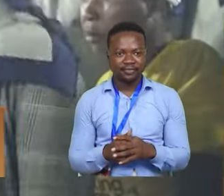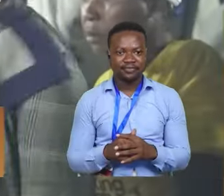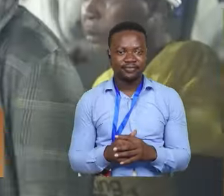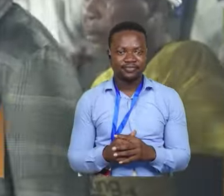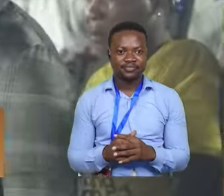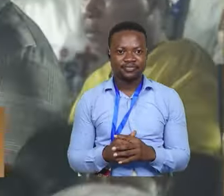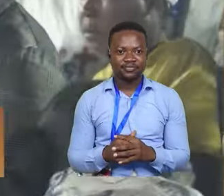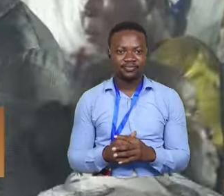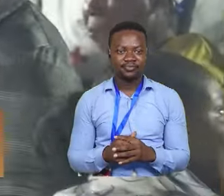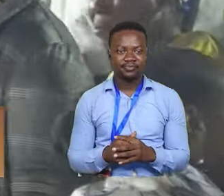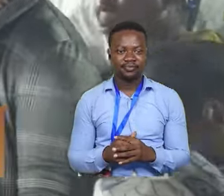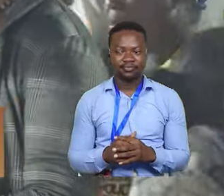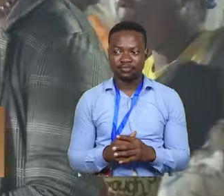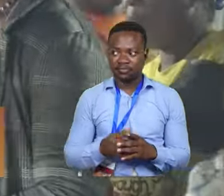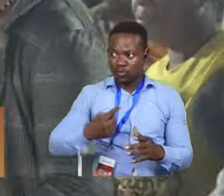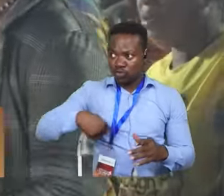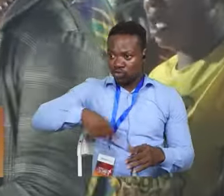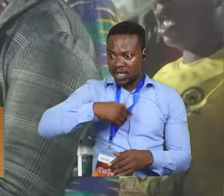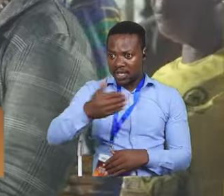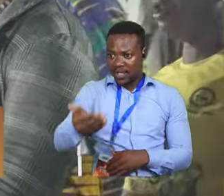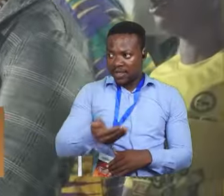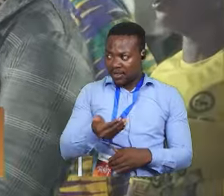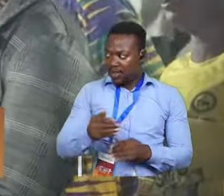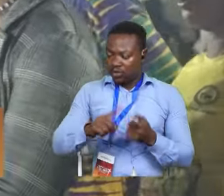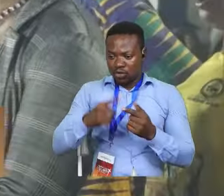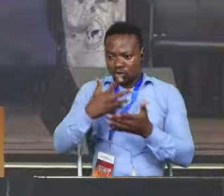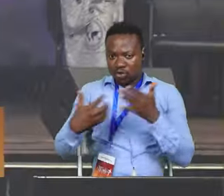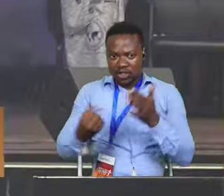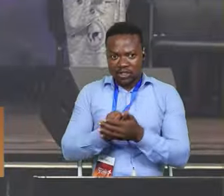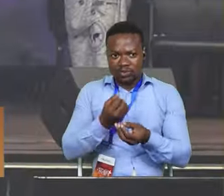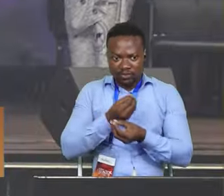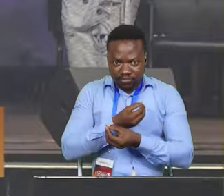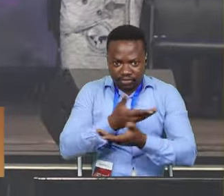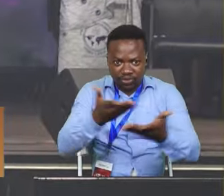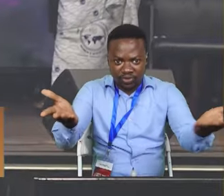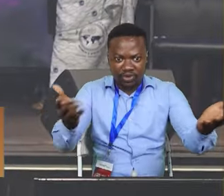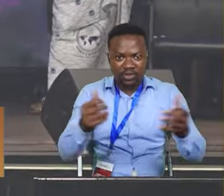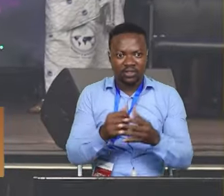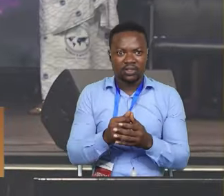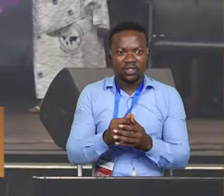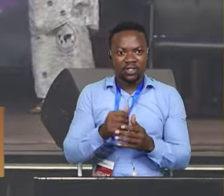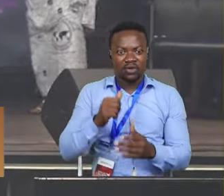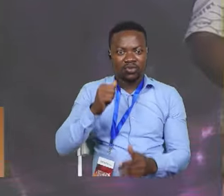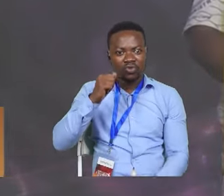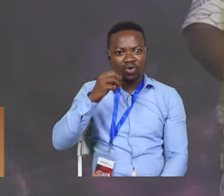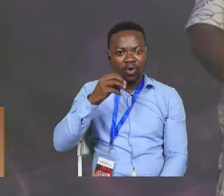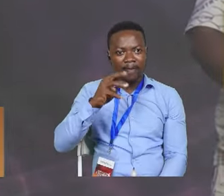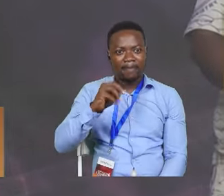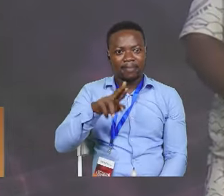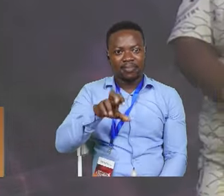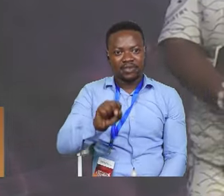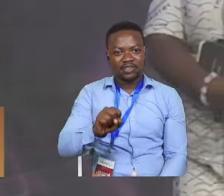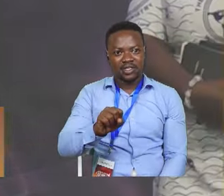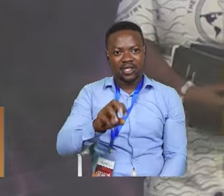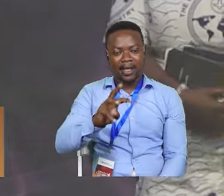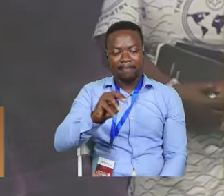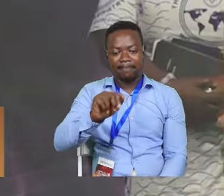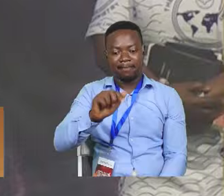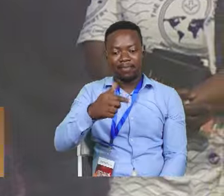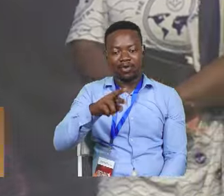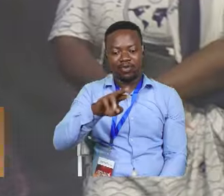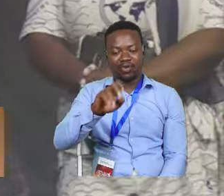tonight. We are inviting to bring the gospel to us. This is Deaconess Margaret